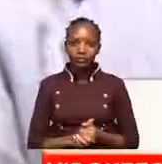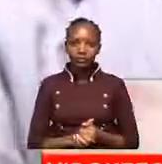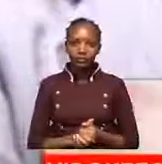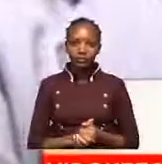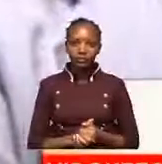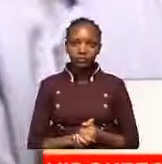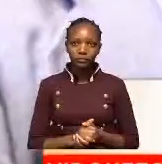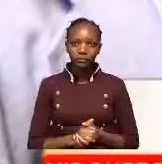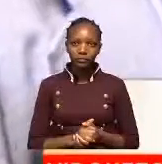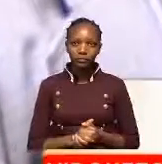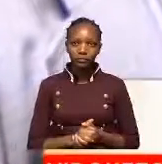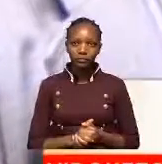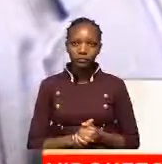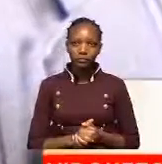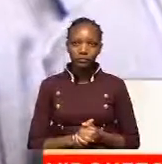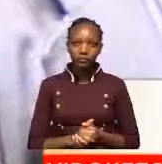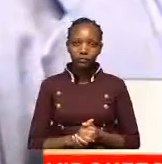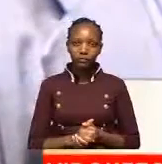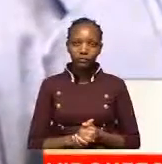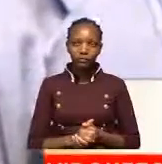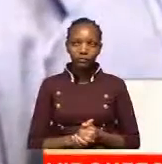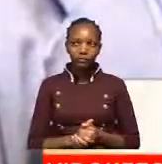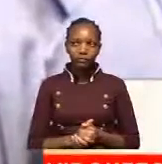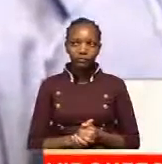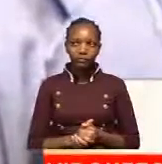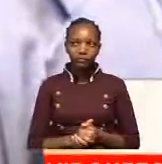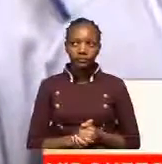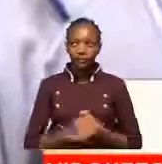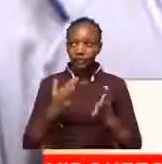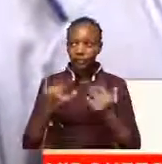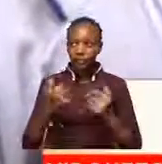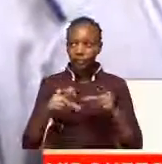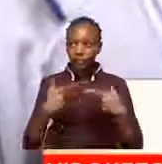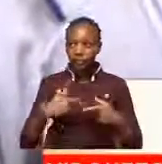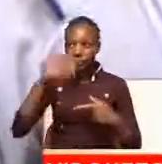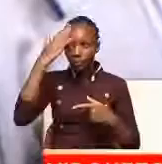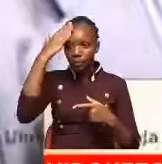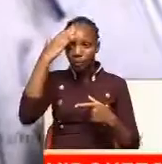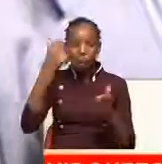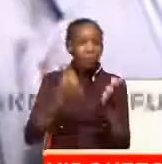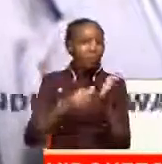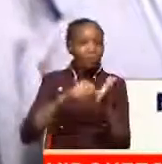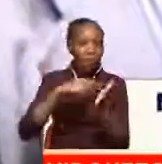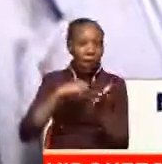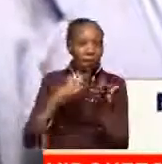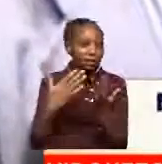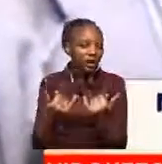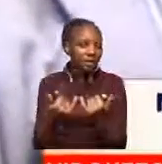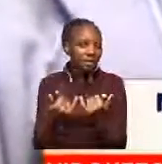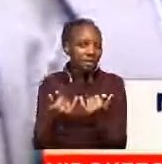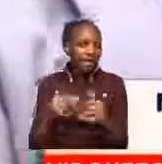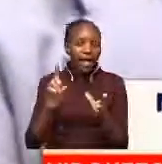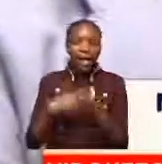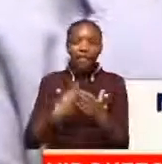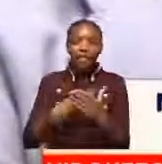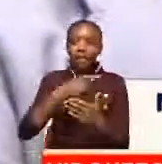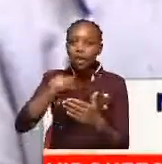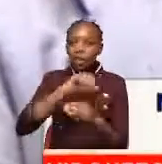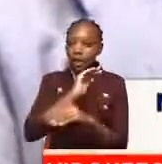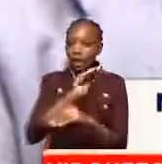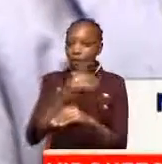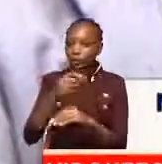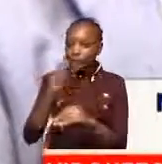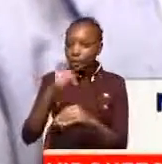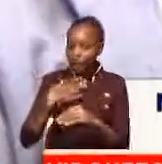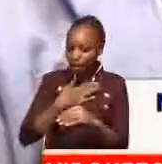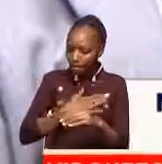conclusion of our problems and difficulties. Now they know exactly what is our problem. Our message to them is, please come